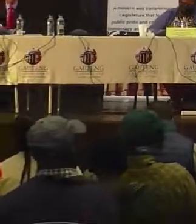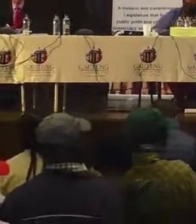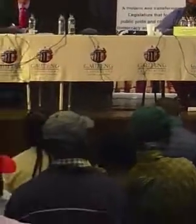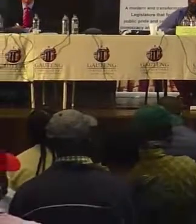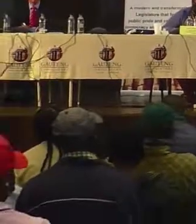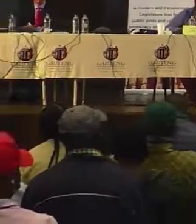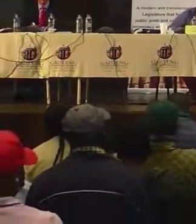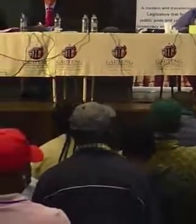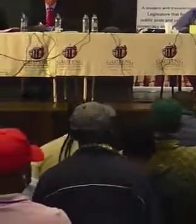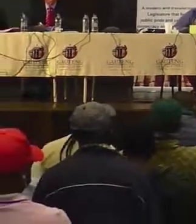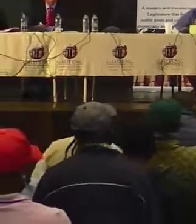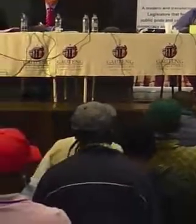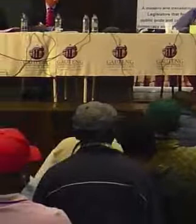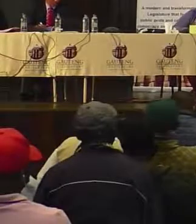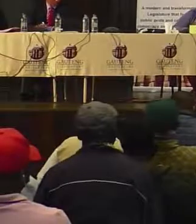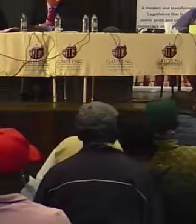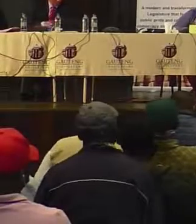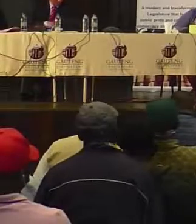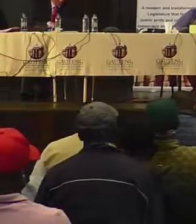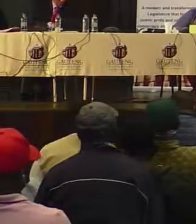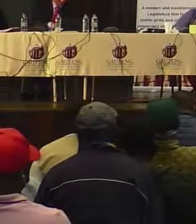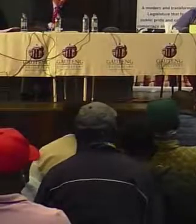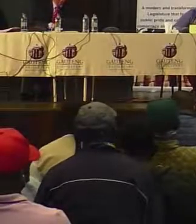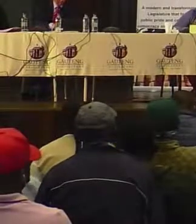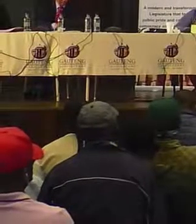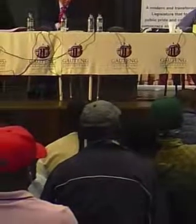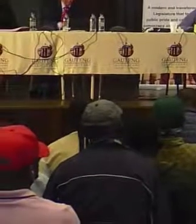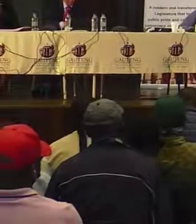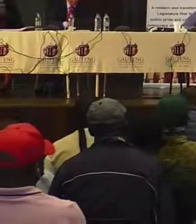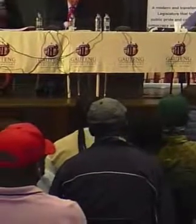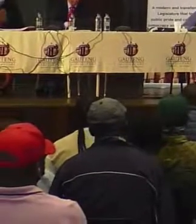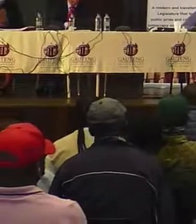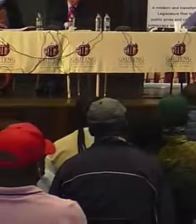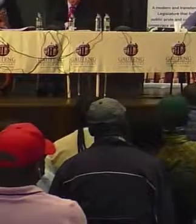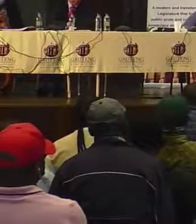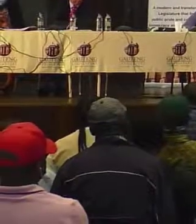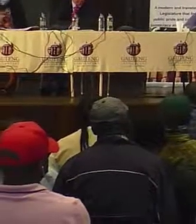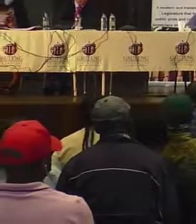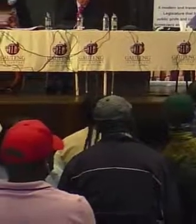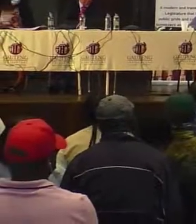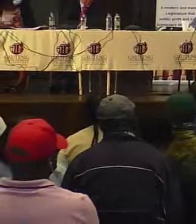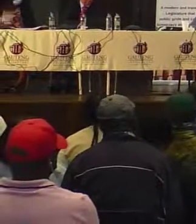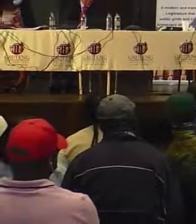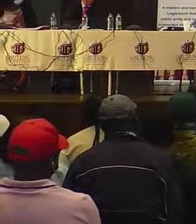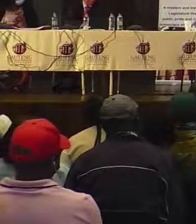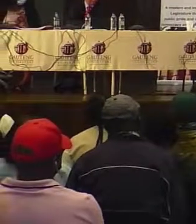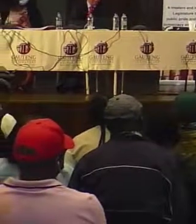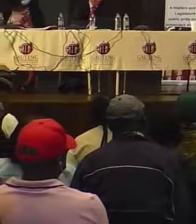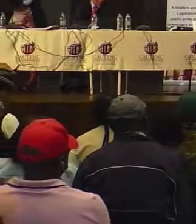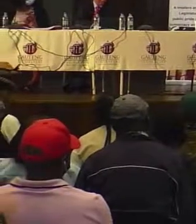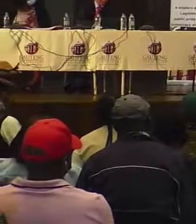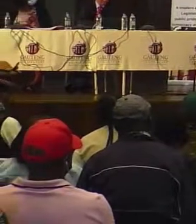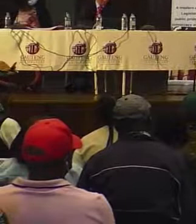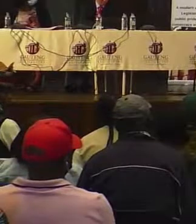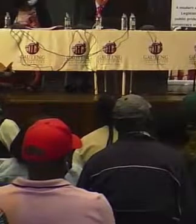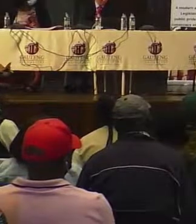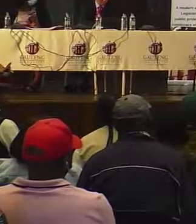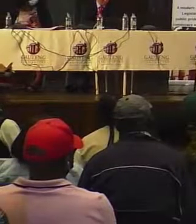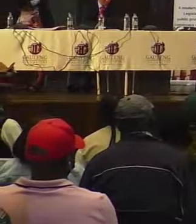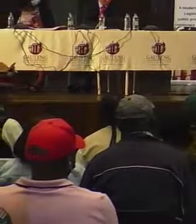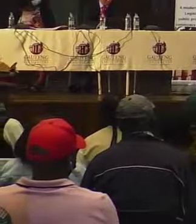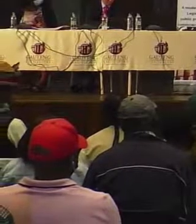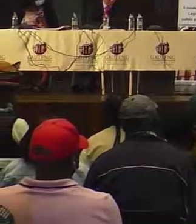the disadvantage of not being next to you, you don't see my hand. I just wanted to make